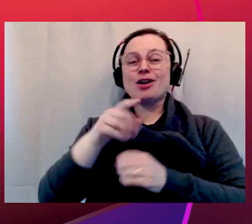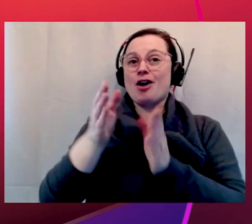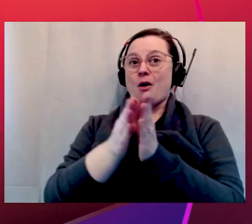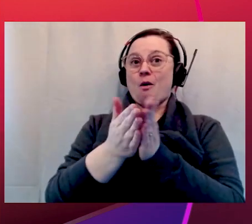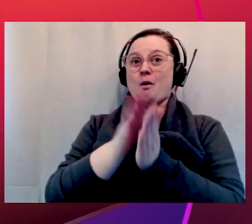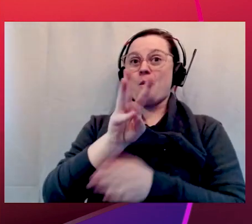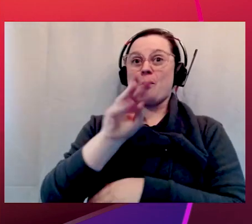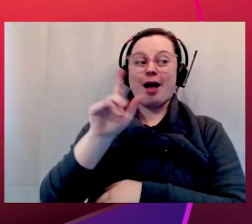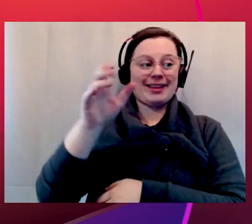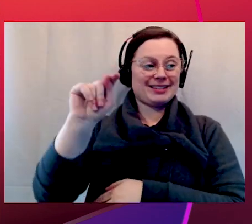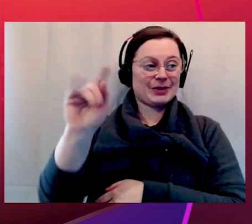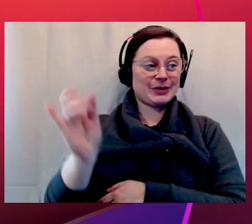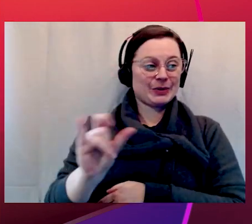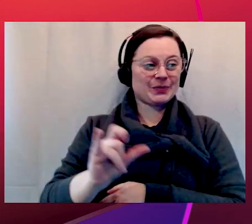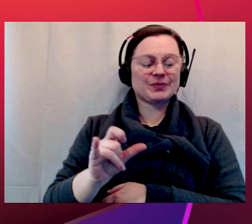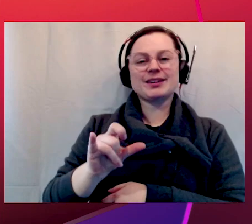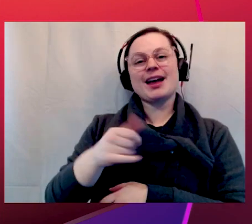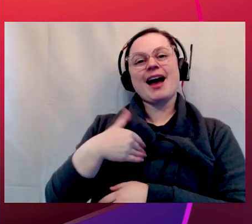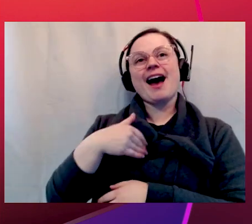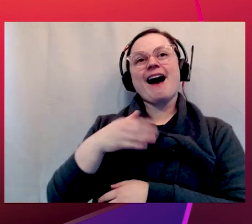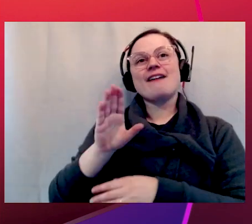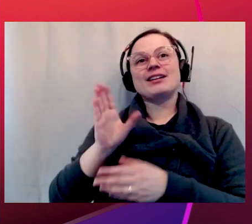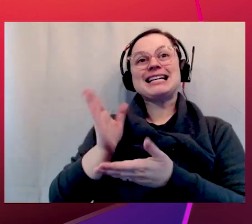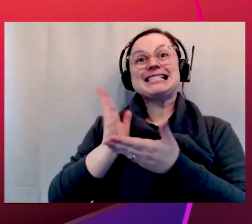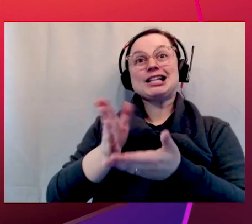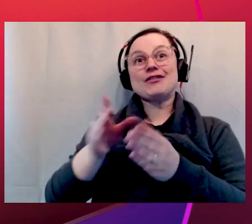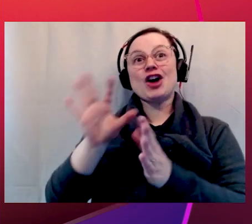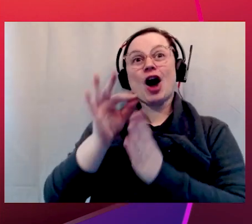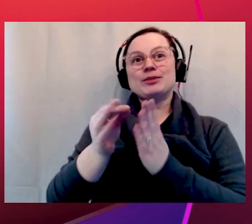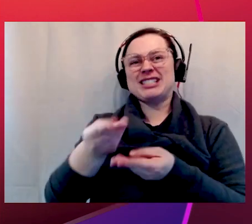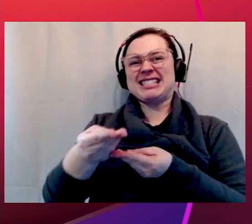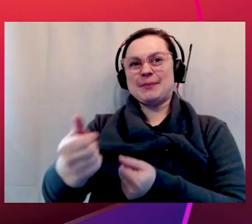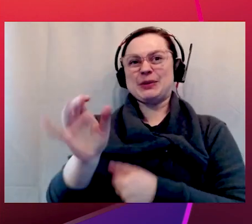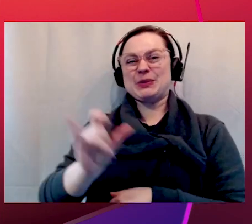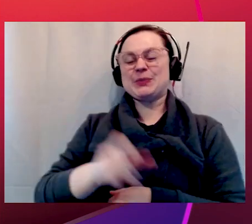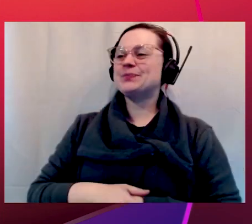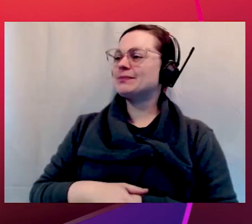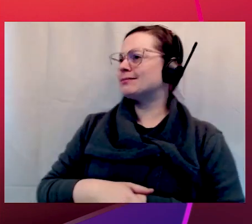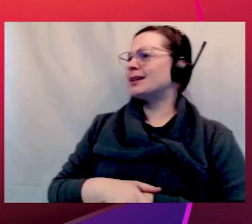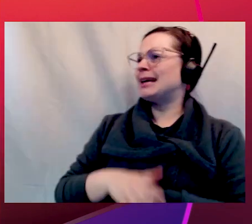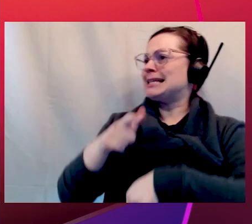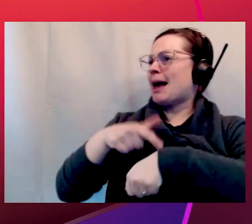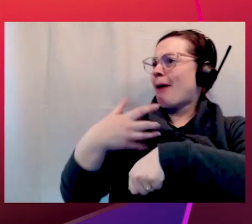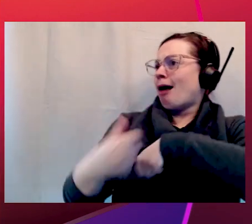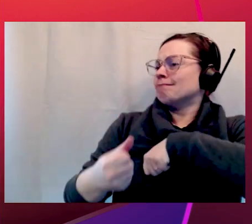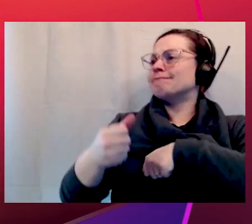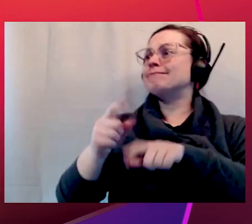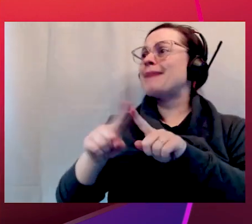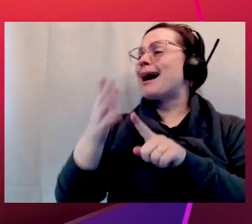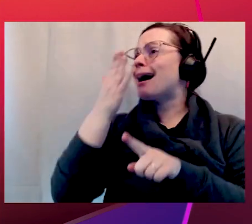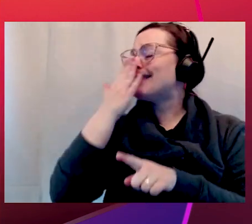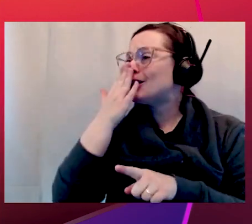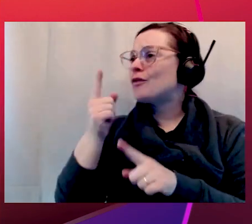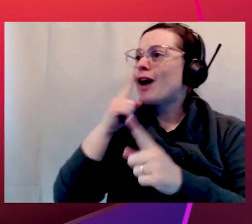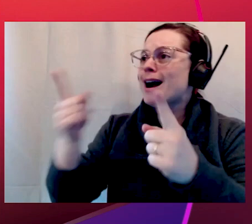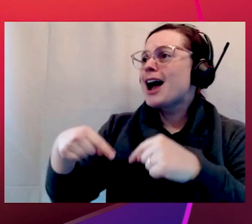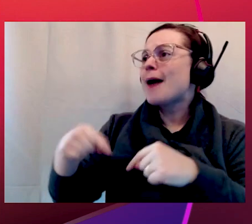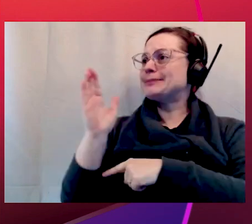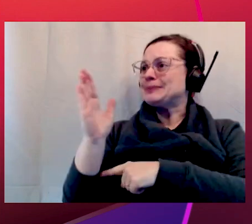seamless delivery option for them as well. Great. Well, we're low on time, so Cameron, thanks so much for coming out. I hope you enjoy the rest of